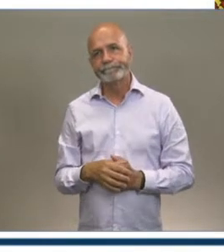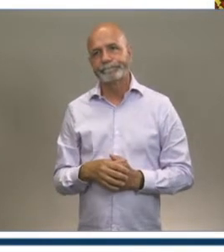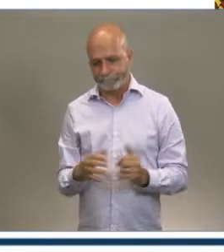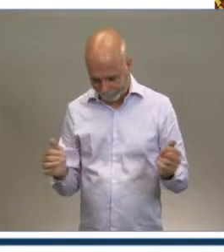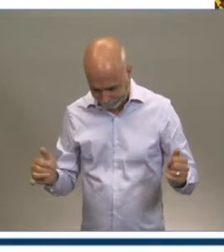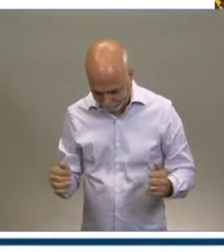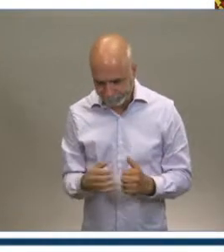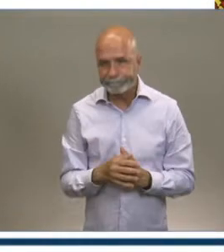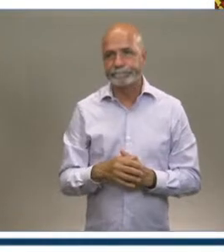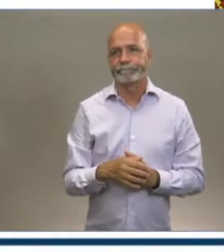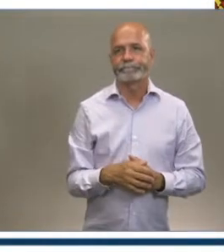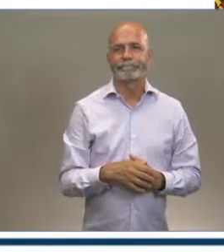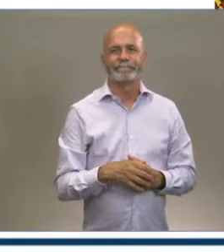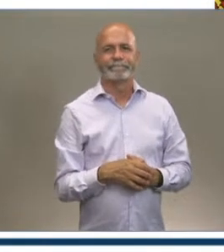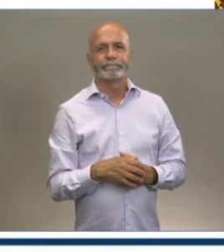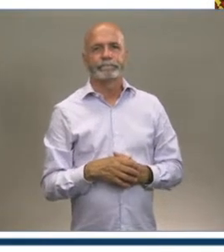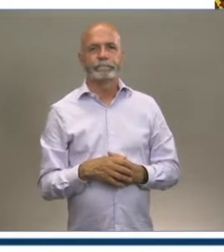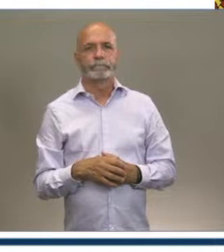the ferries and